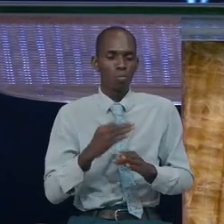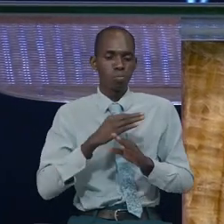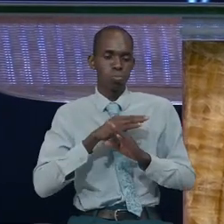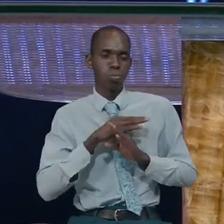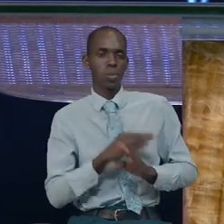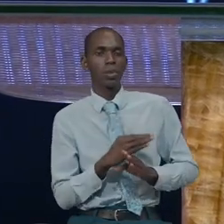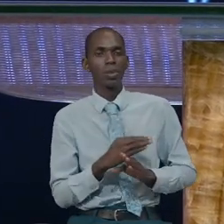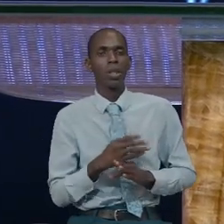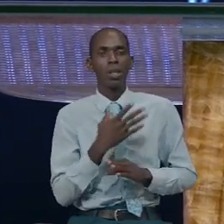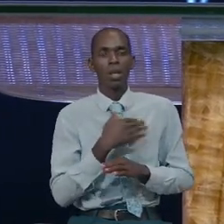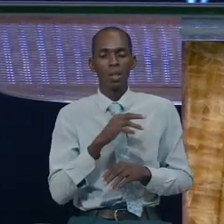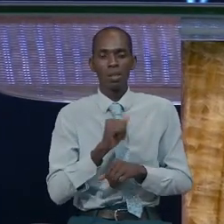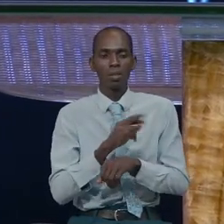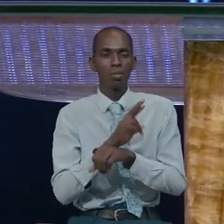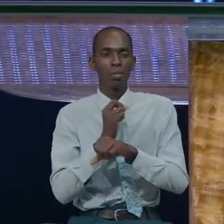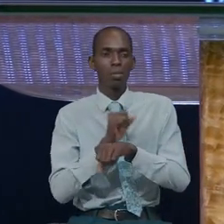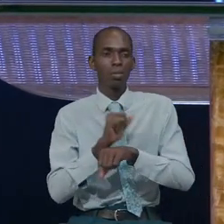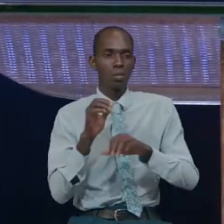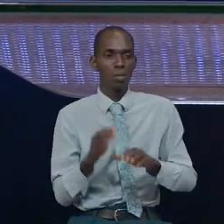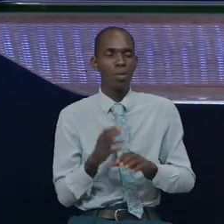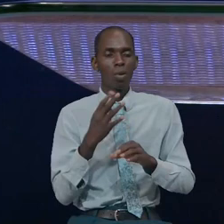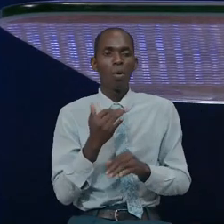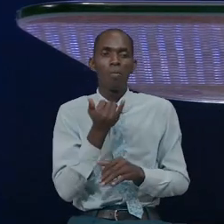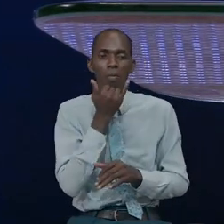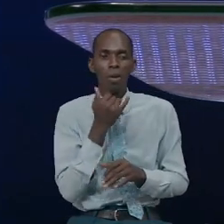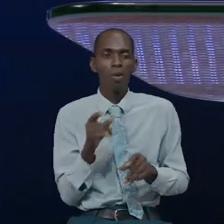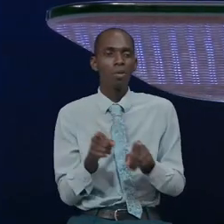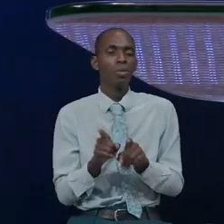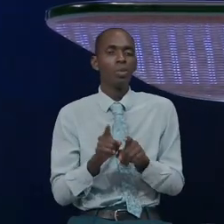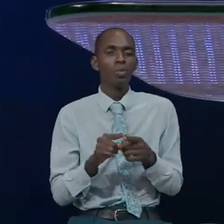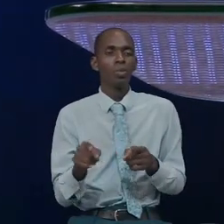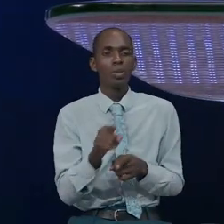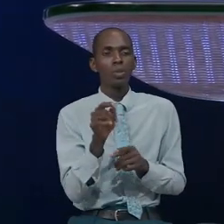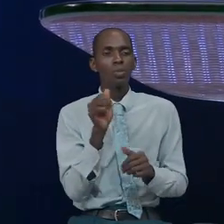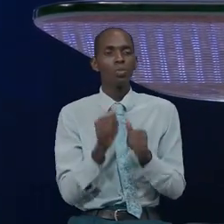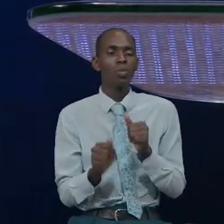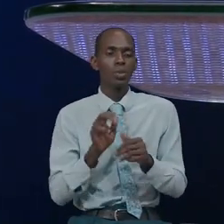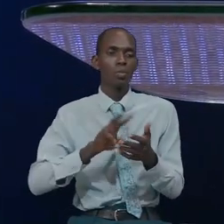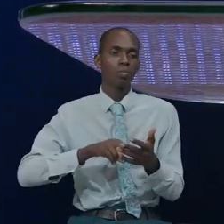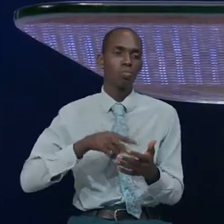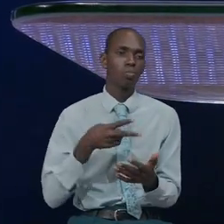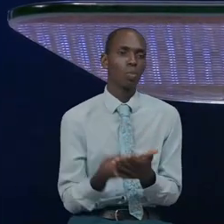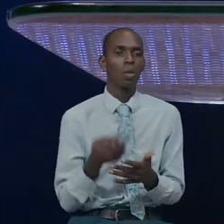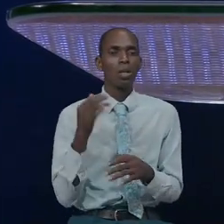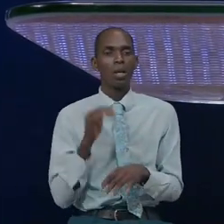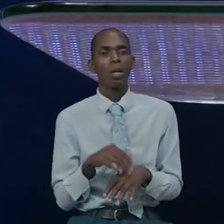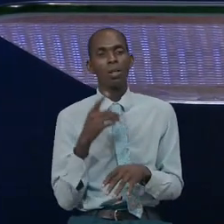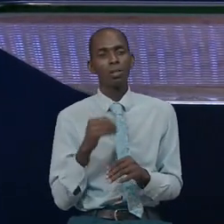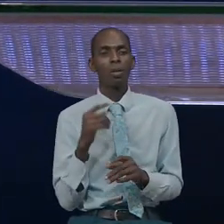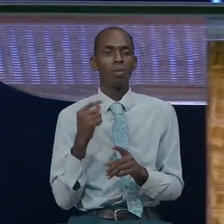a stumbling, and a rock of offense, even to them which stumble at the